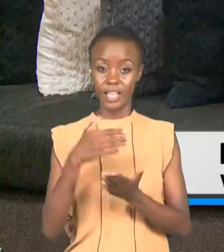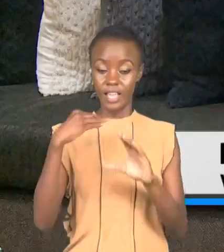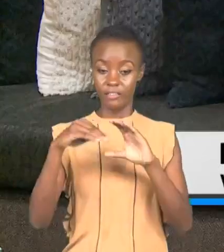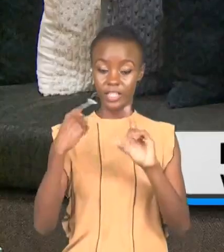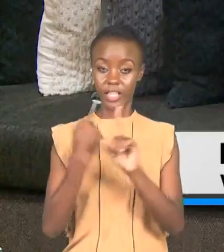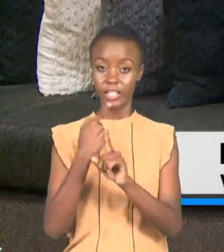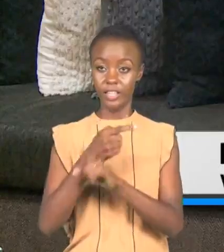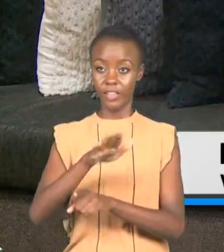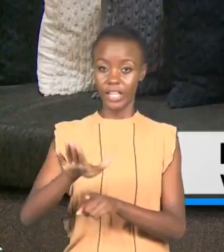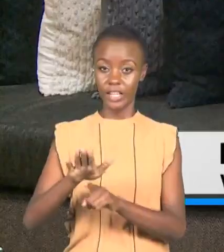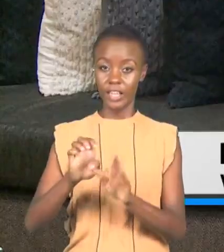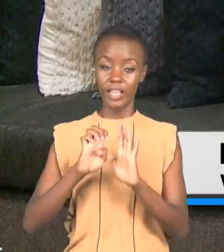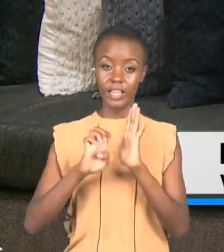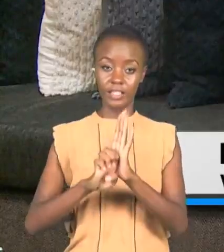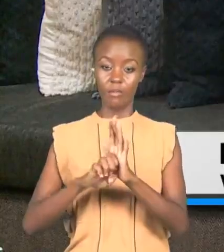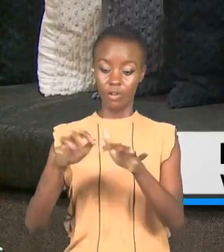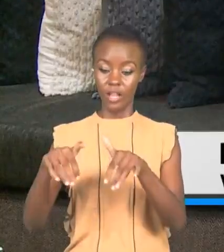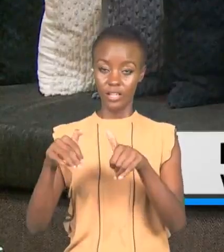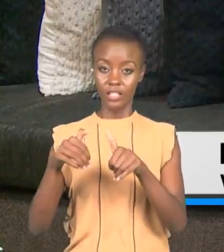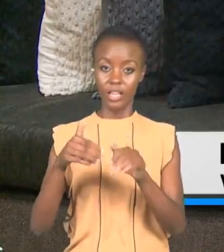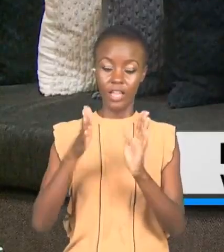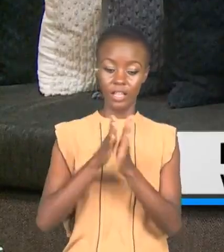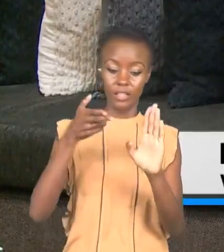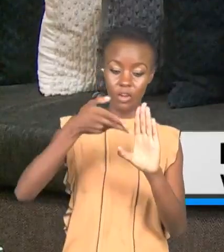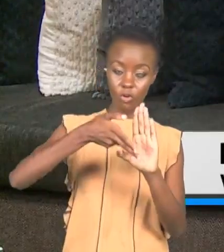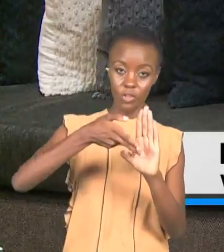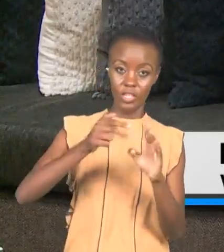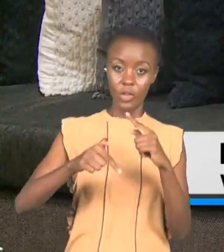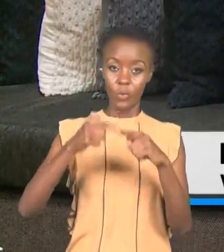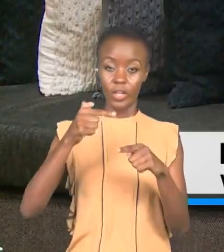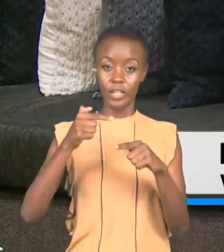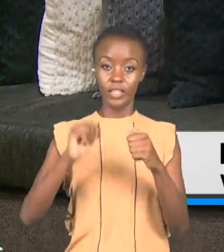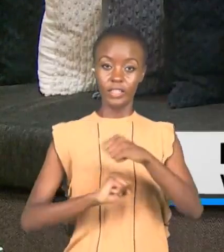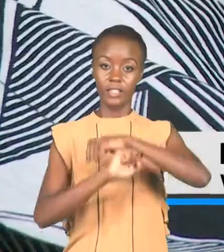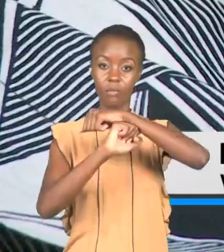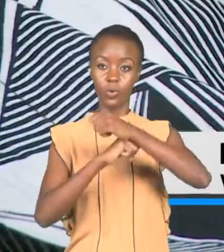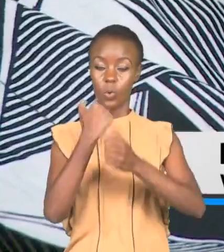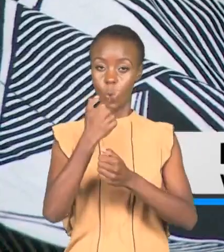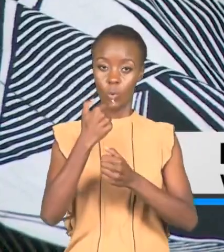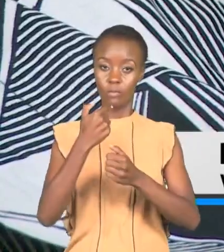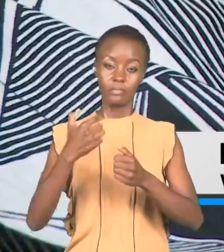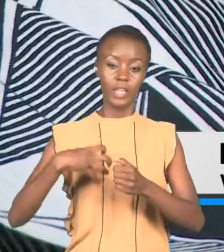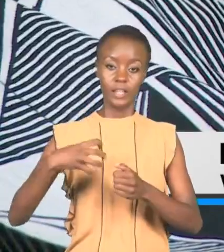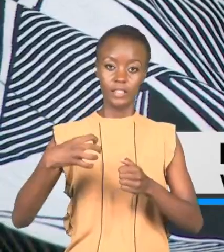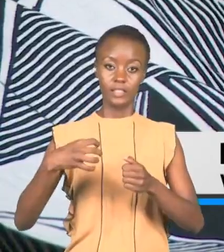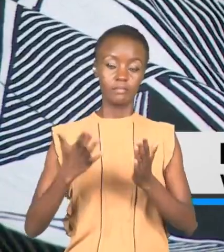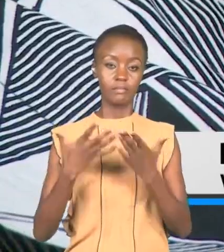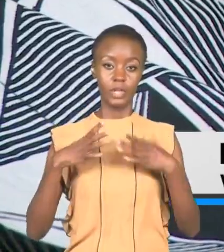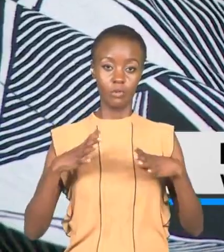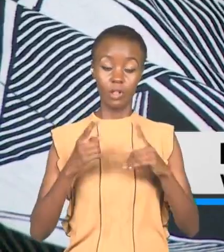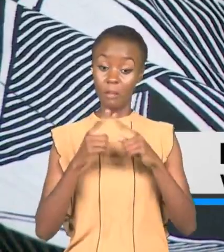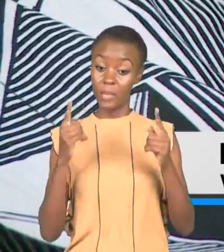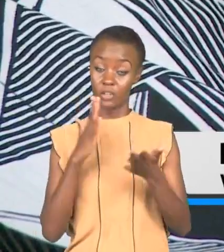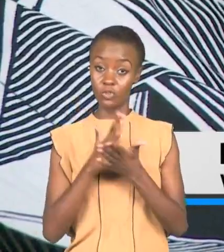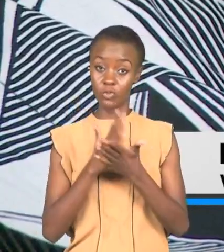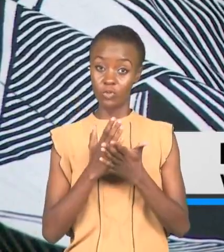various sectors, like agriculture and the oil industry, winning him the support of the financial elite. But an endorsement from big business is a